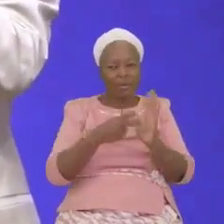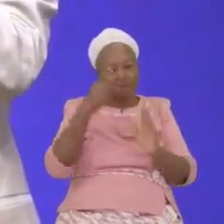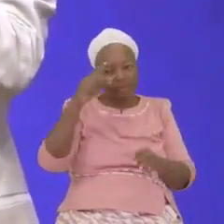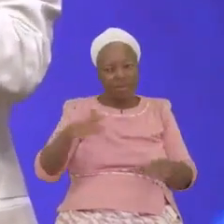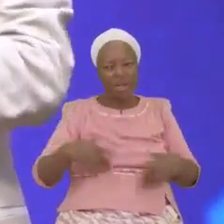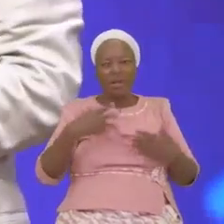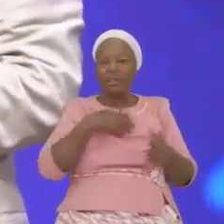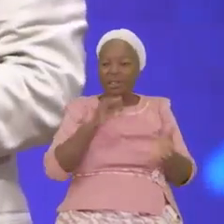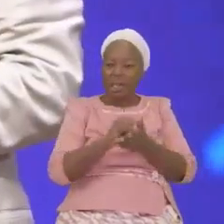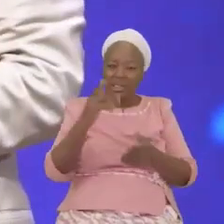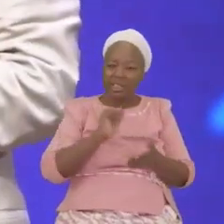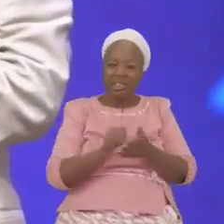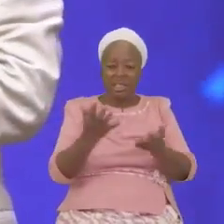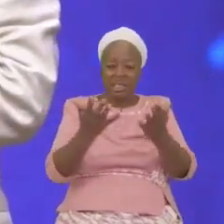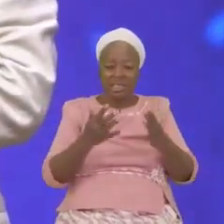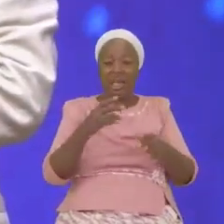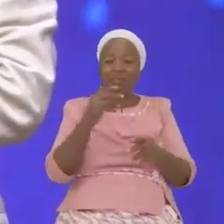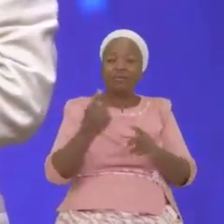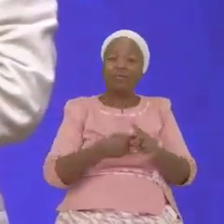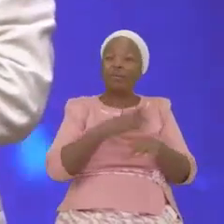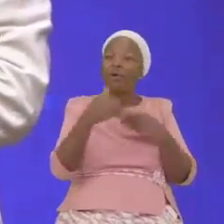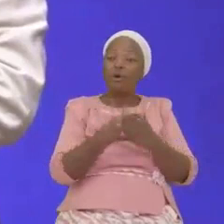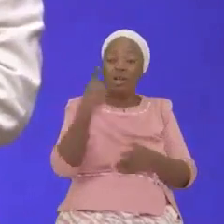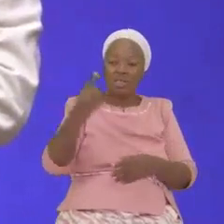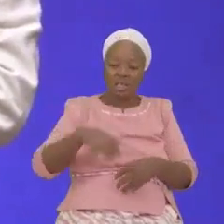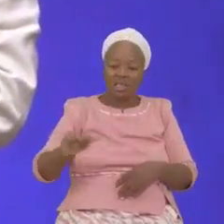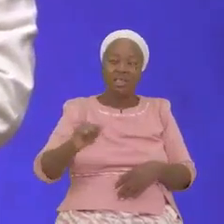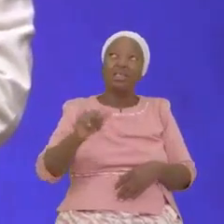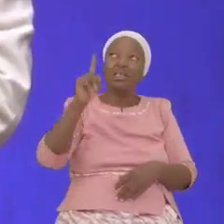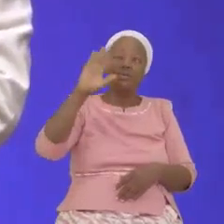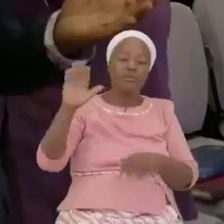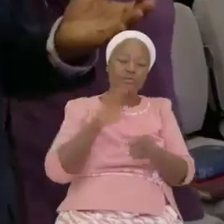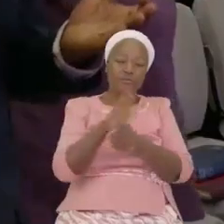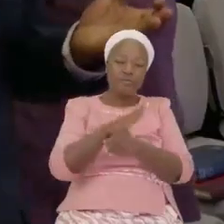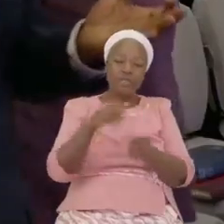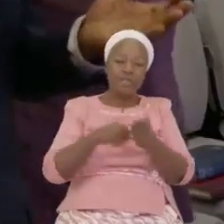he had willed for more eternity, it will fulfill this year.